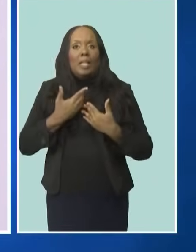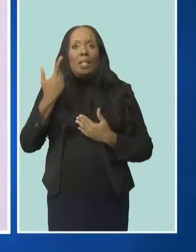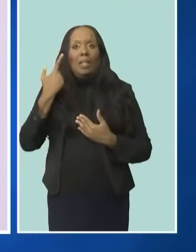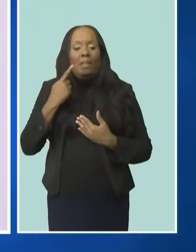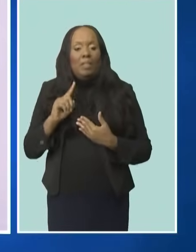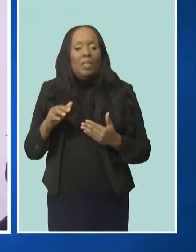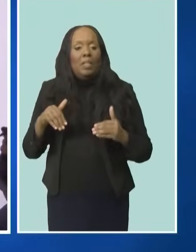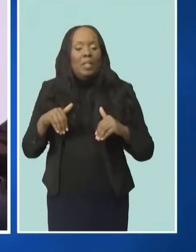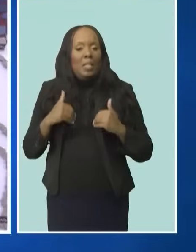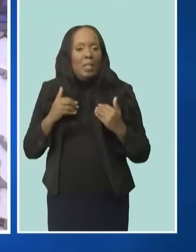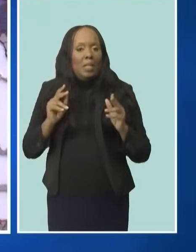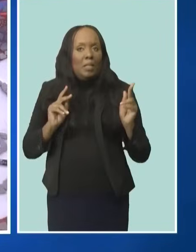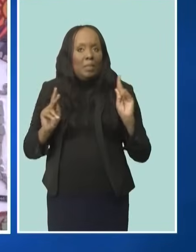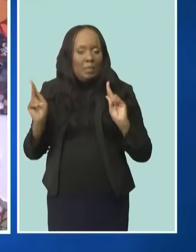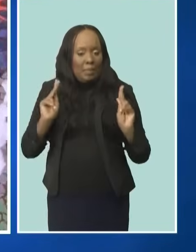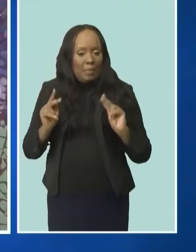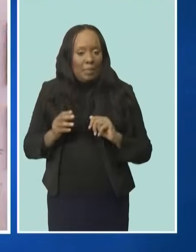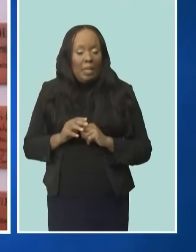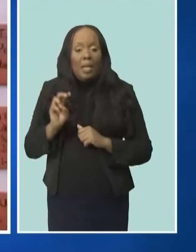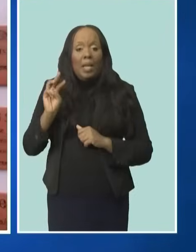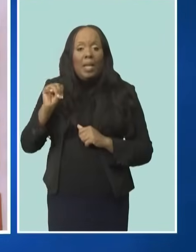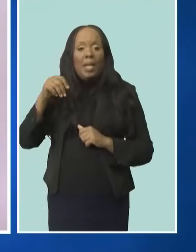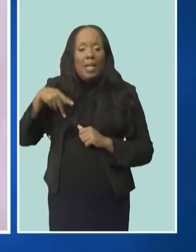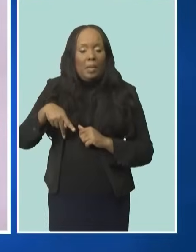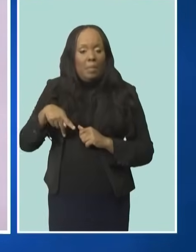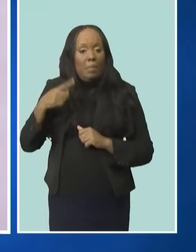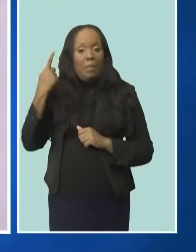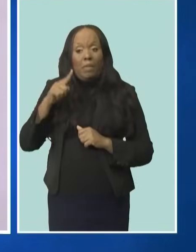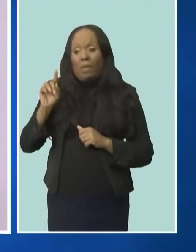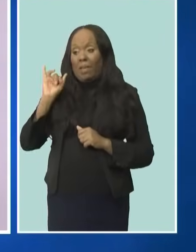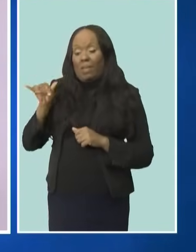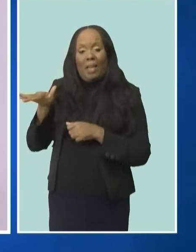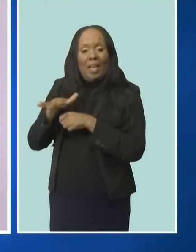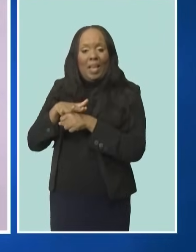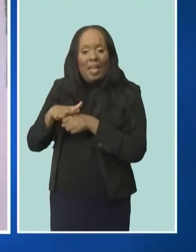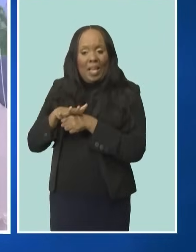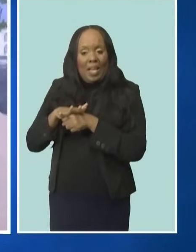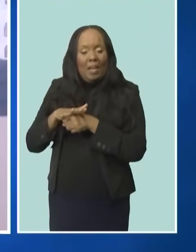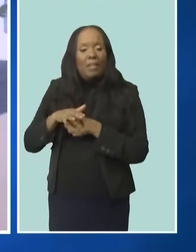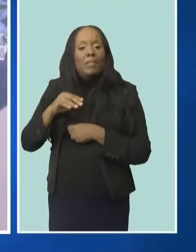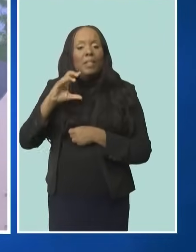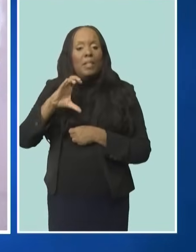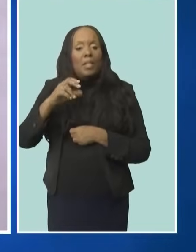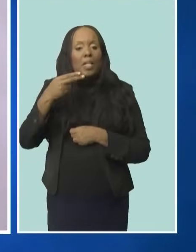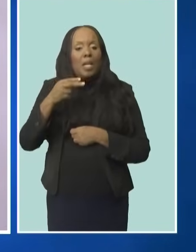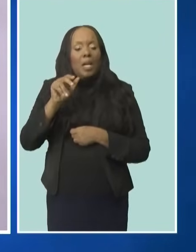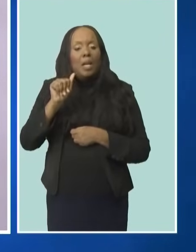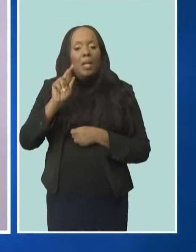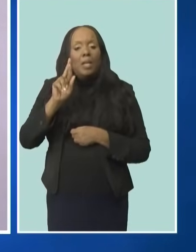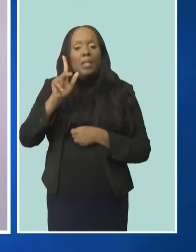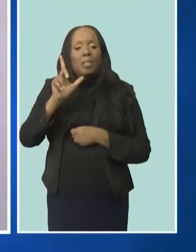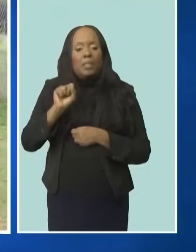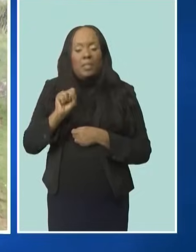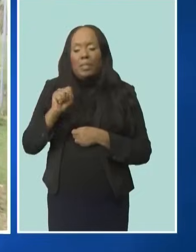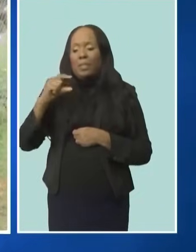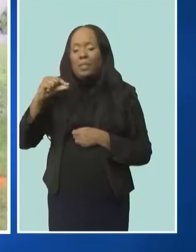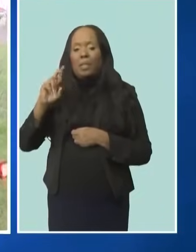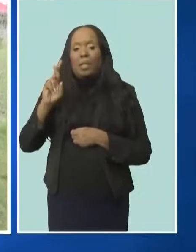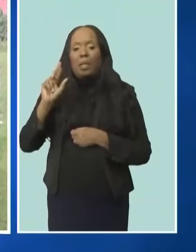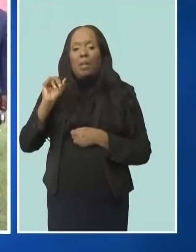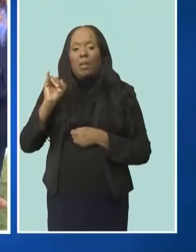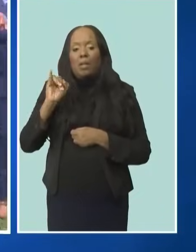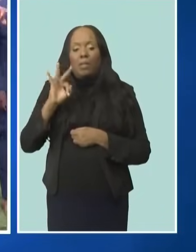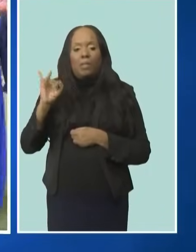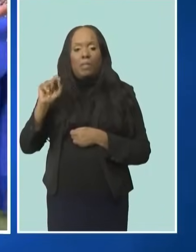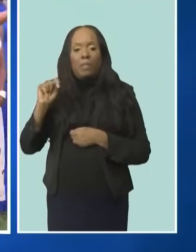of that parish. Member of Parliament and Minister of Youth, Sports and Community Empowerment Charles Griffith says it is important